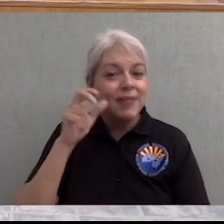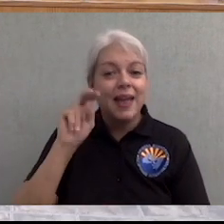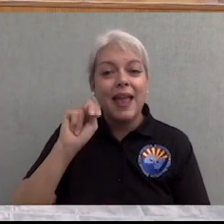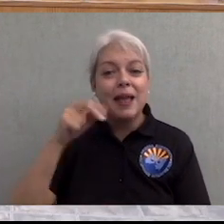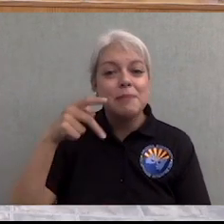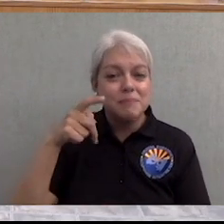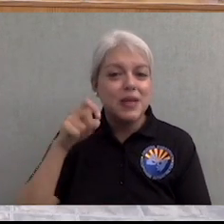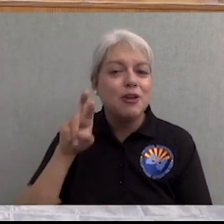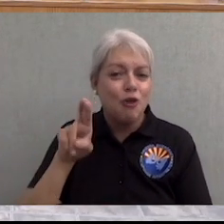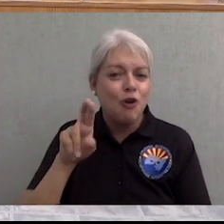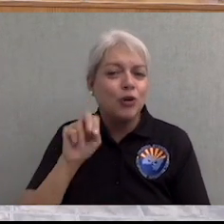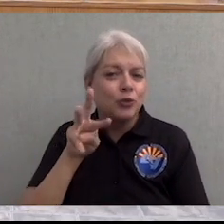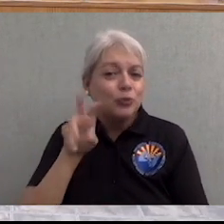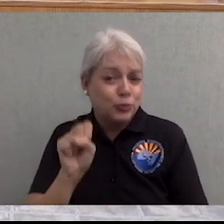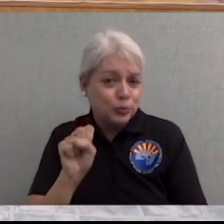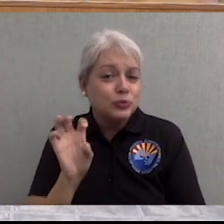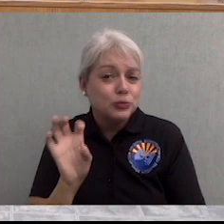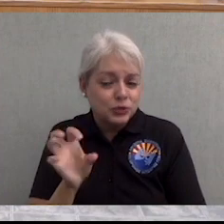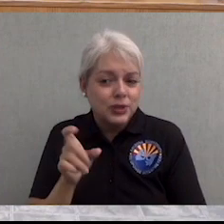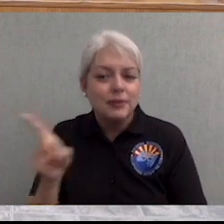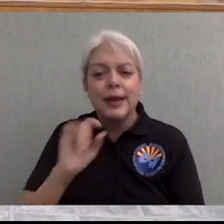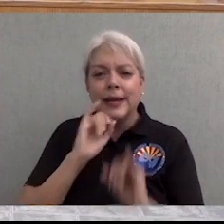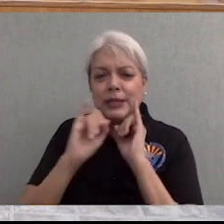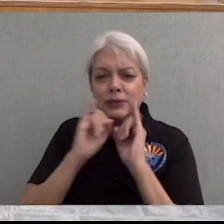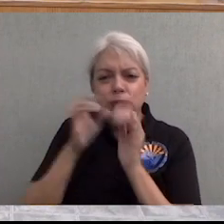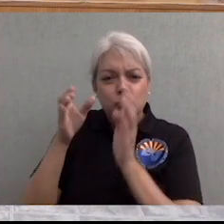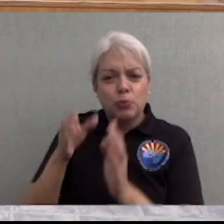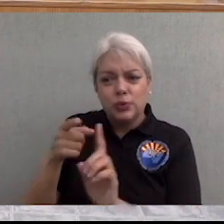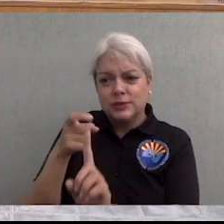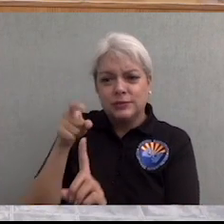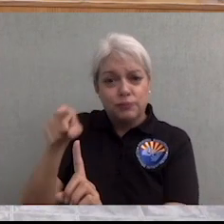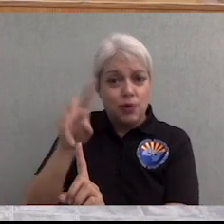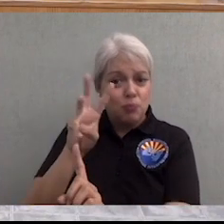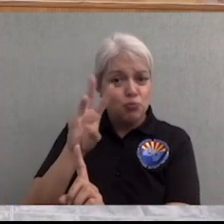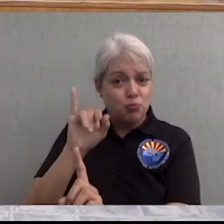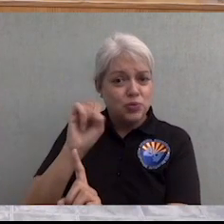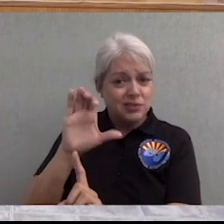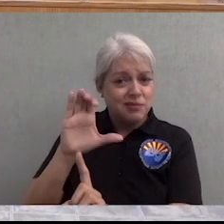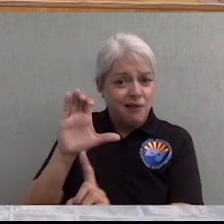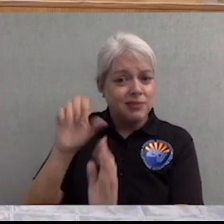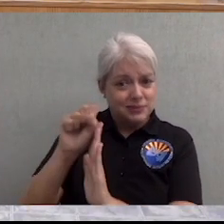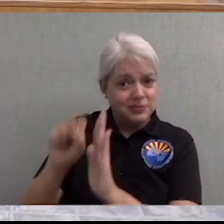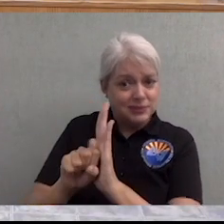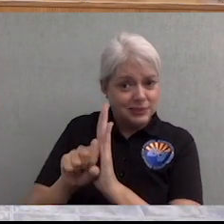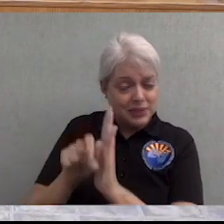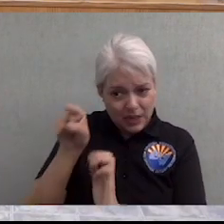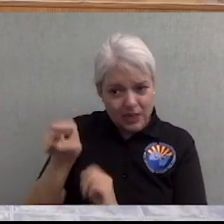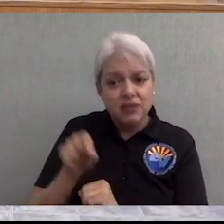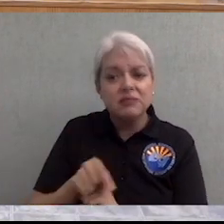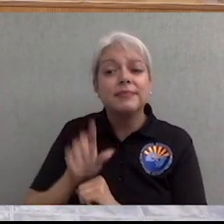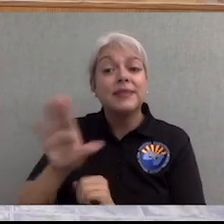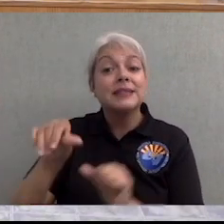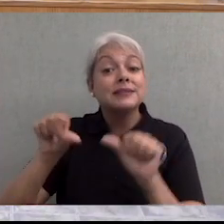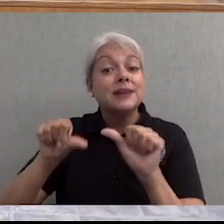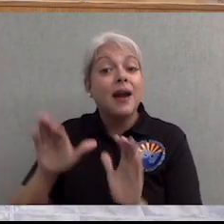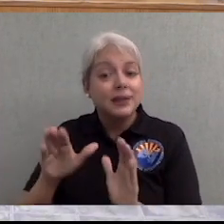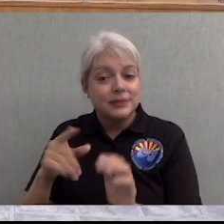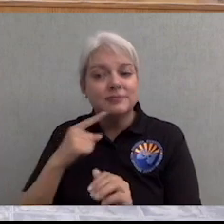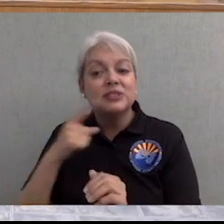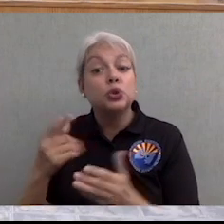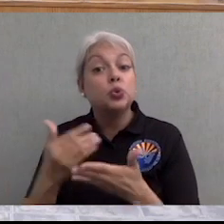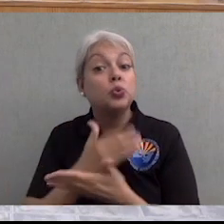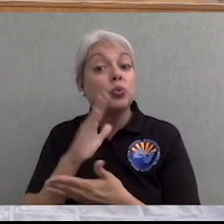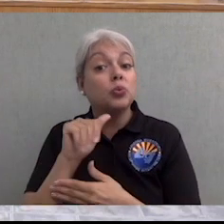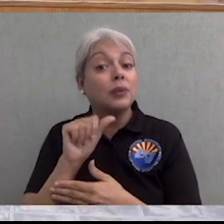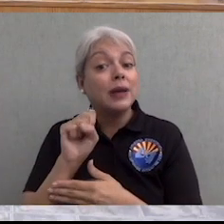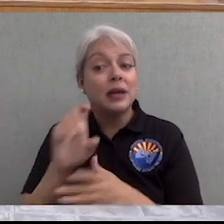out of Wisconsin. And the data they have is that they definitely believe that these new cases are coming from two areas.